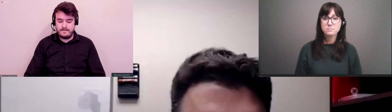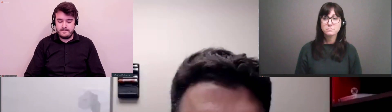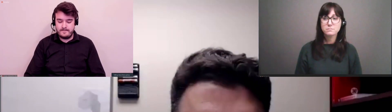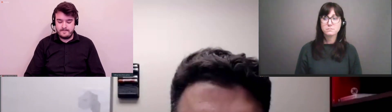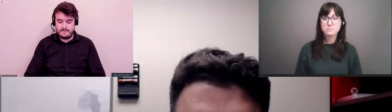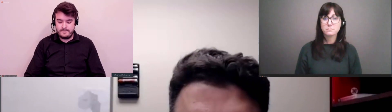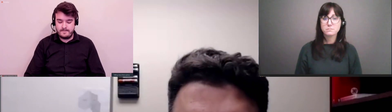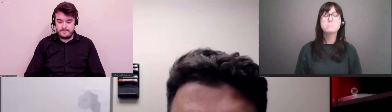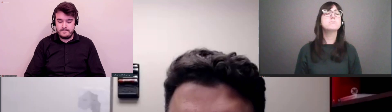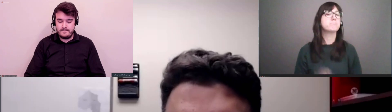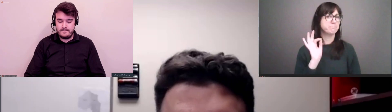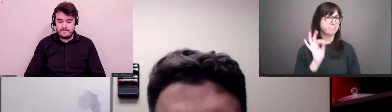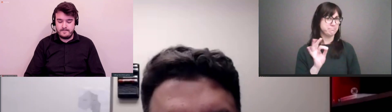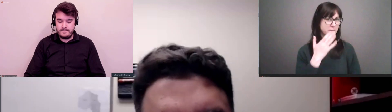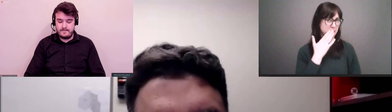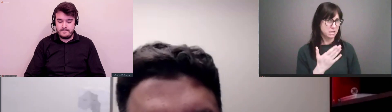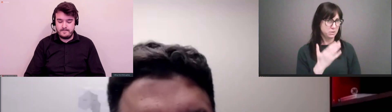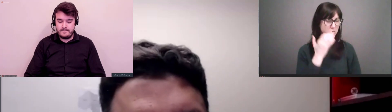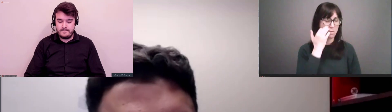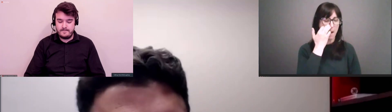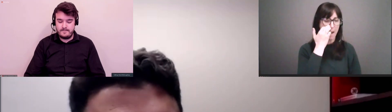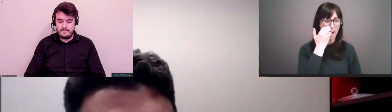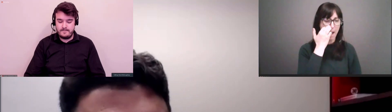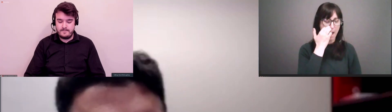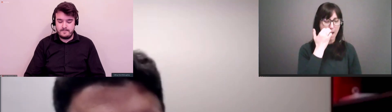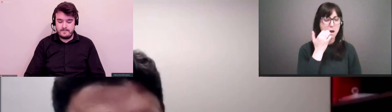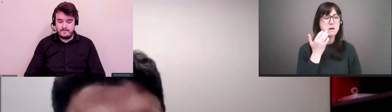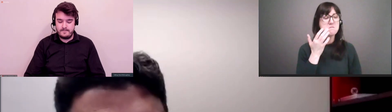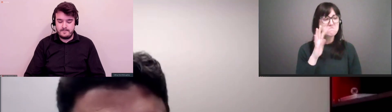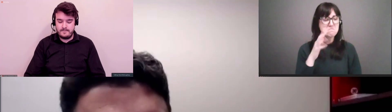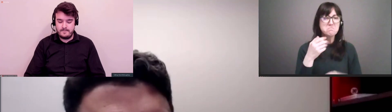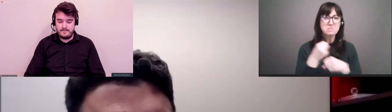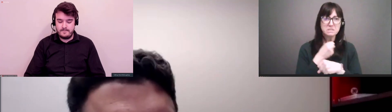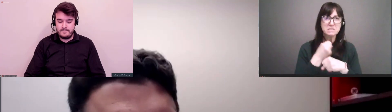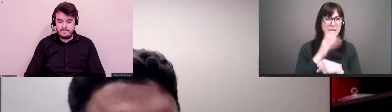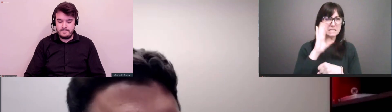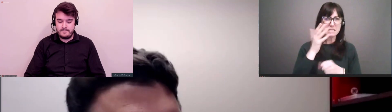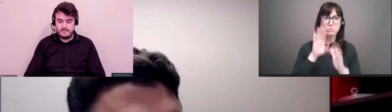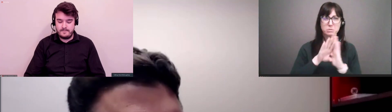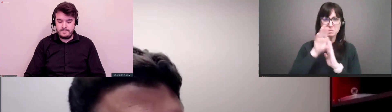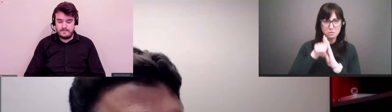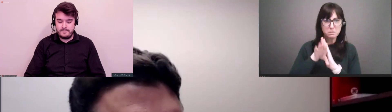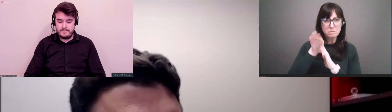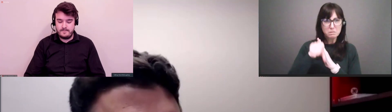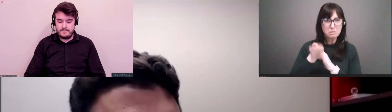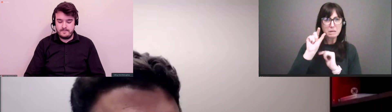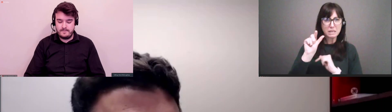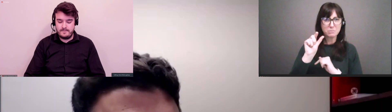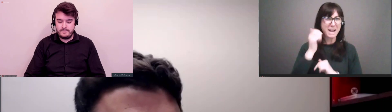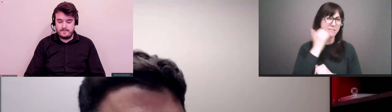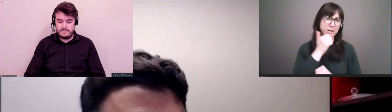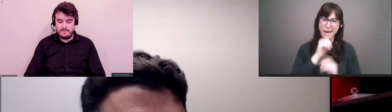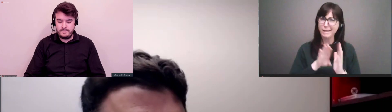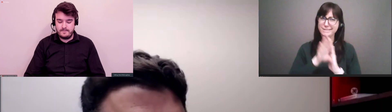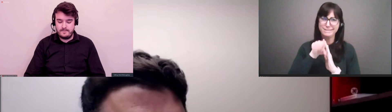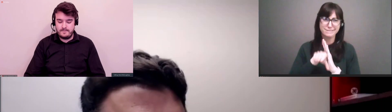Sure, thank you. The numbers are fluctuating a little bit from day to day.